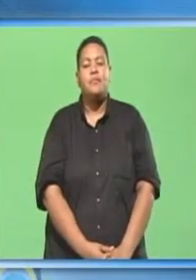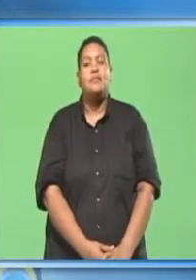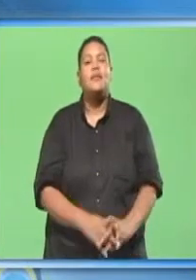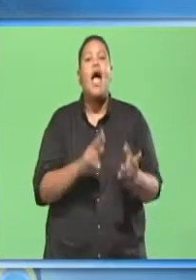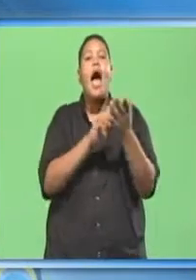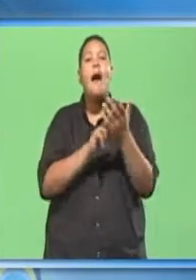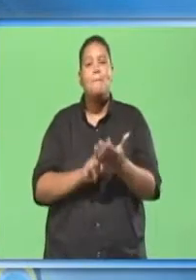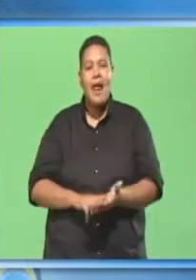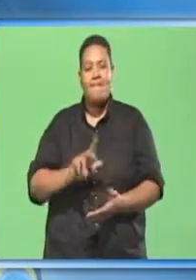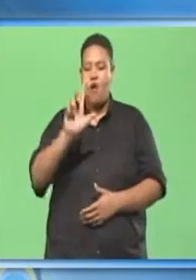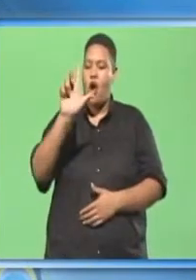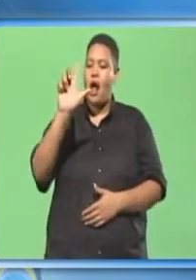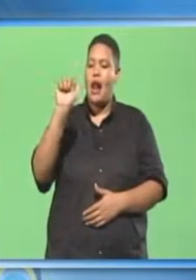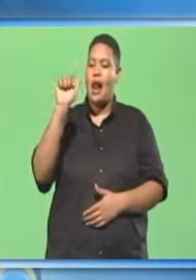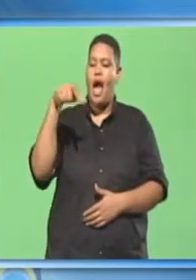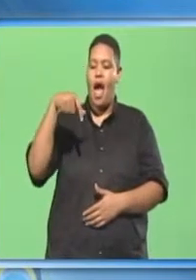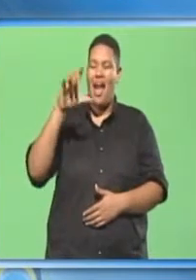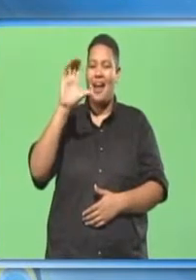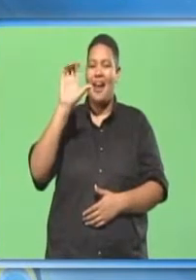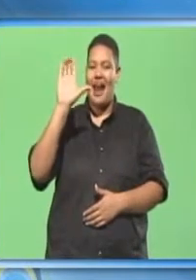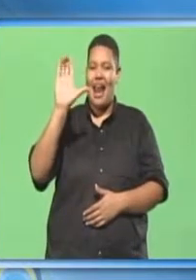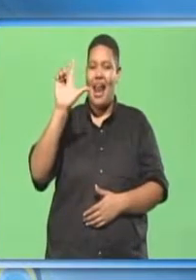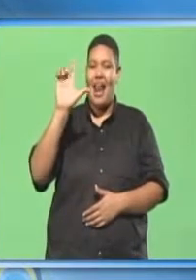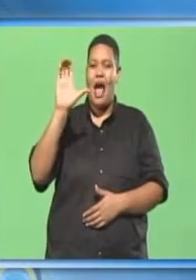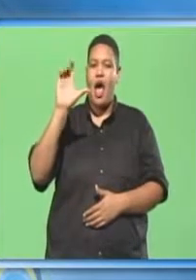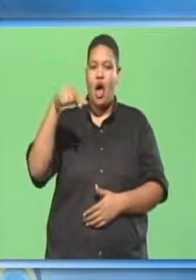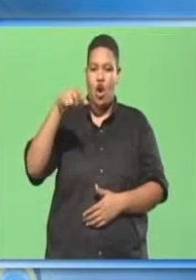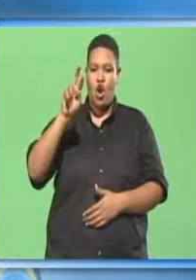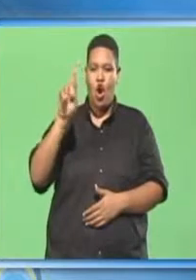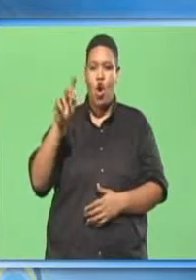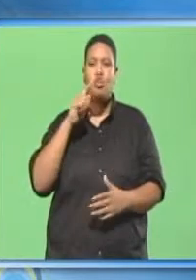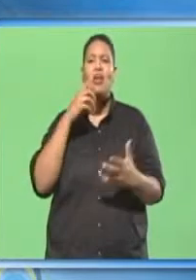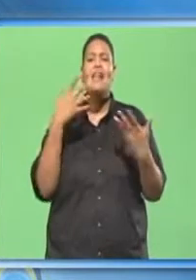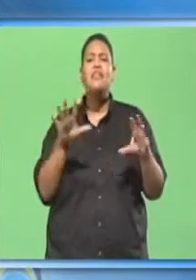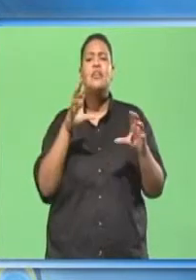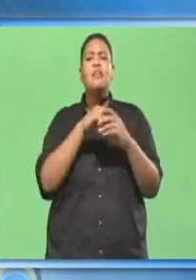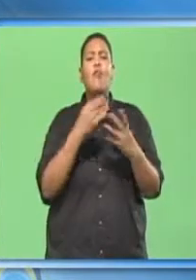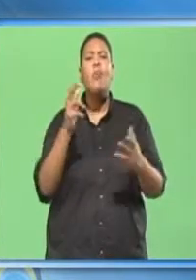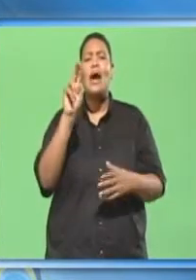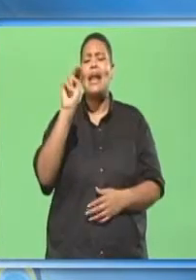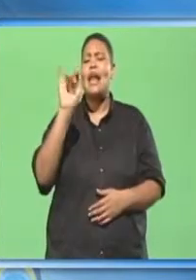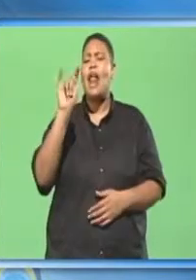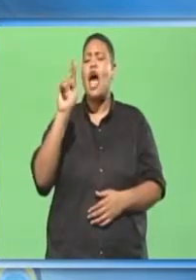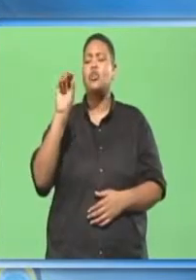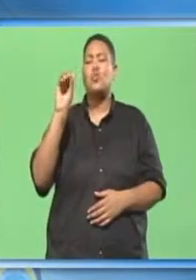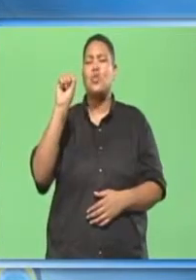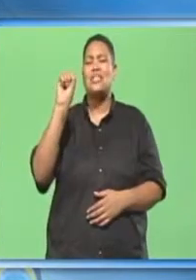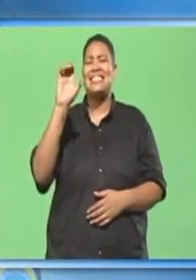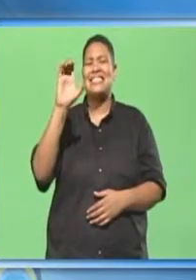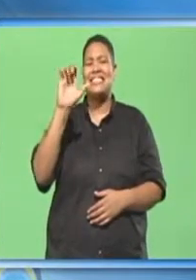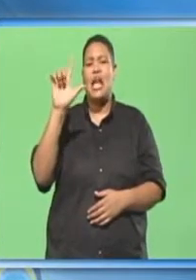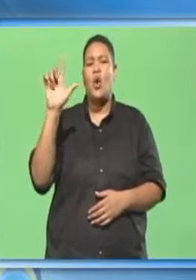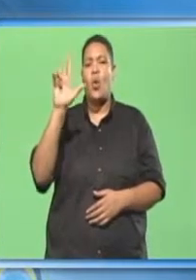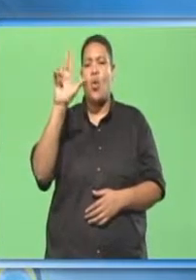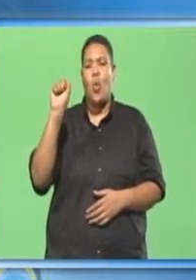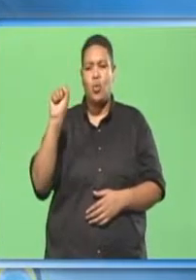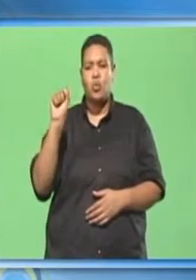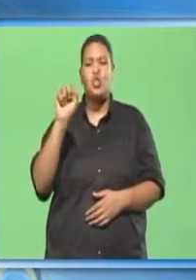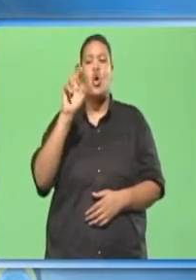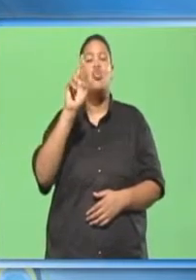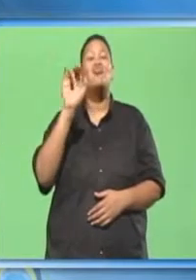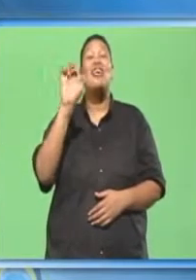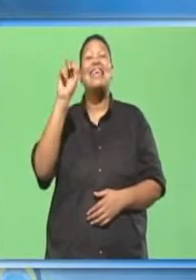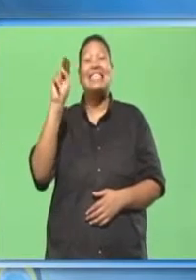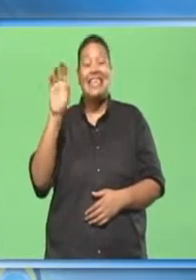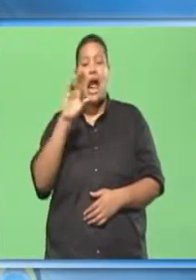Application of lacquer. Lacquer is a finish composed of nitrocellulose, resins, and solvents. It dries